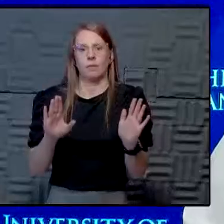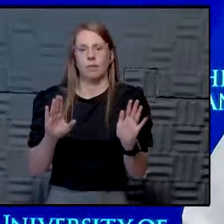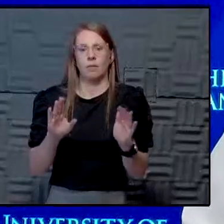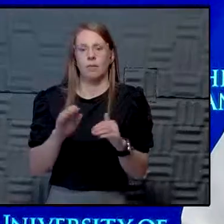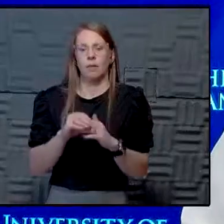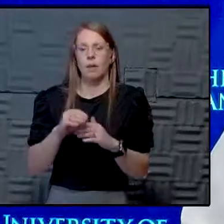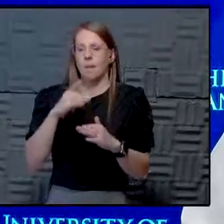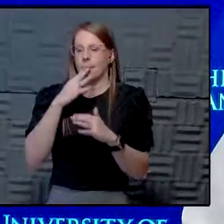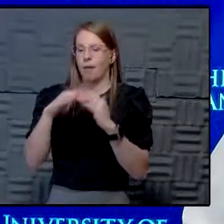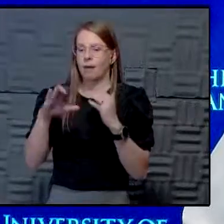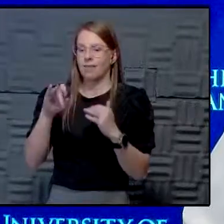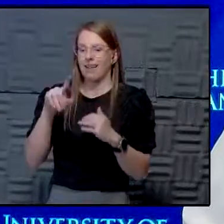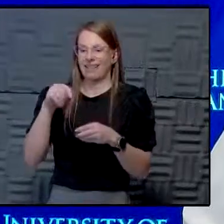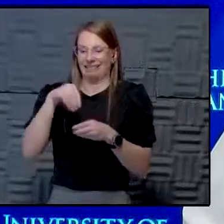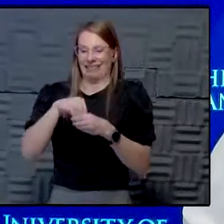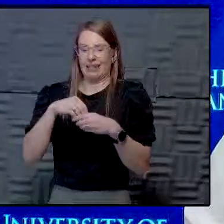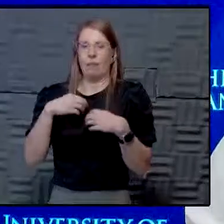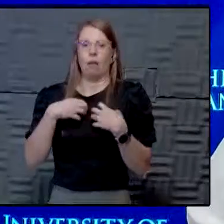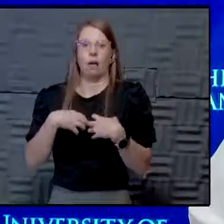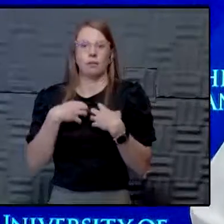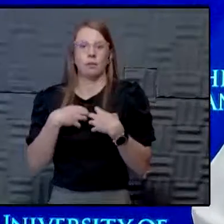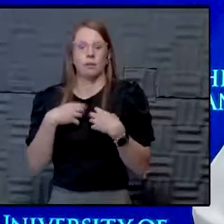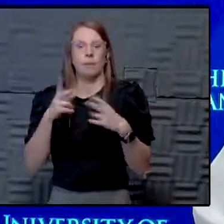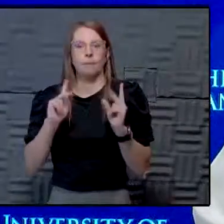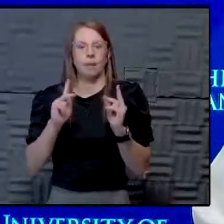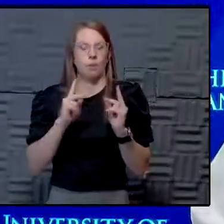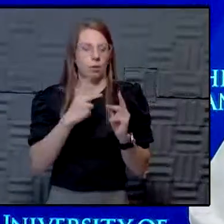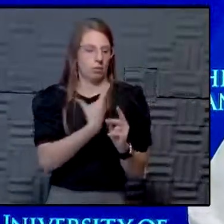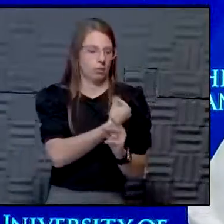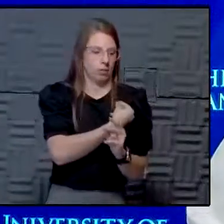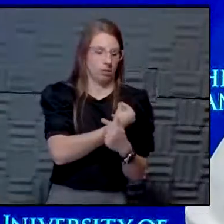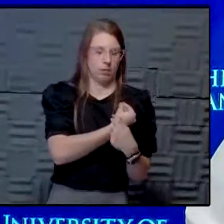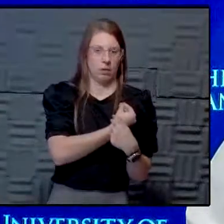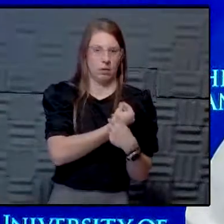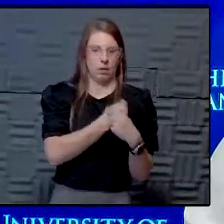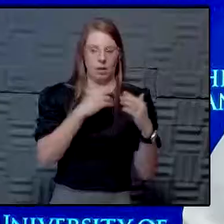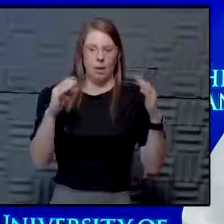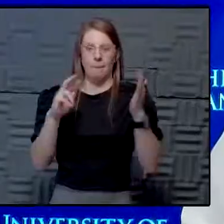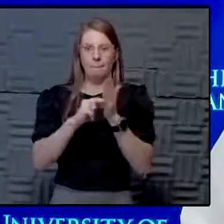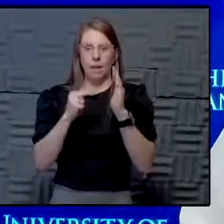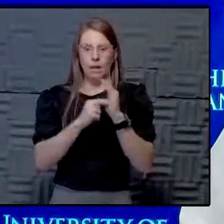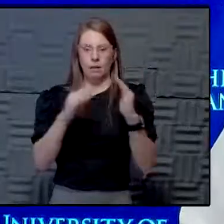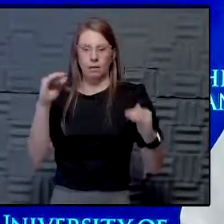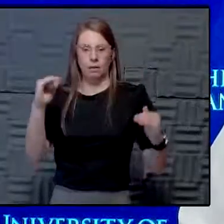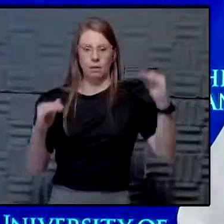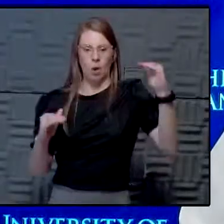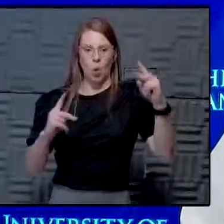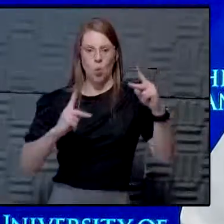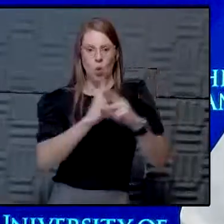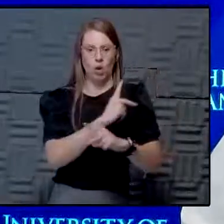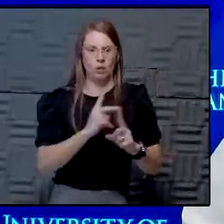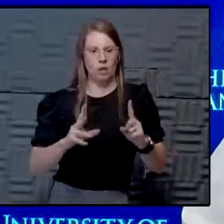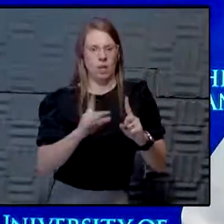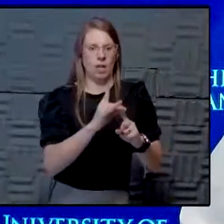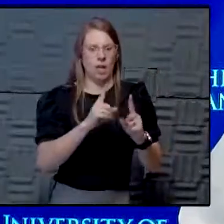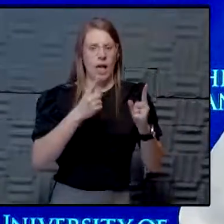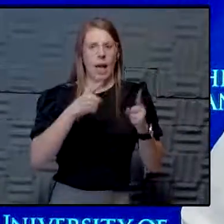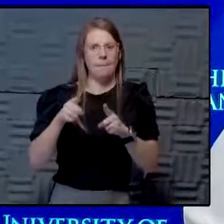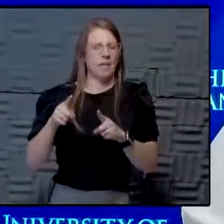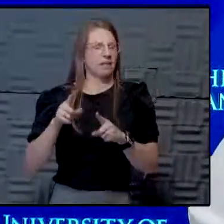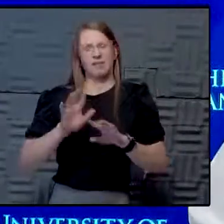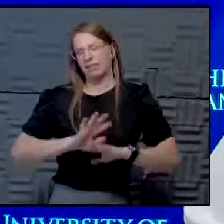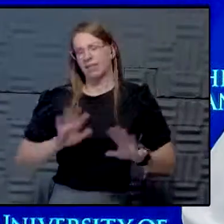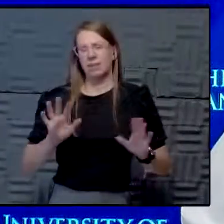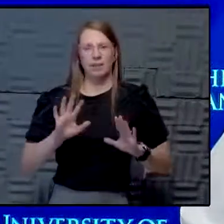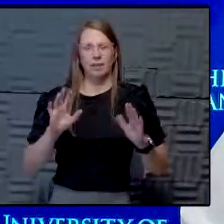emboli, or blood clots into the lung, in people who get vaccinated is no higher than it is in the routine background of people